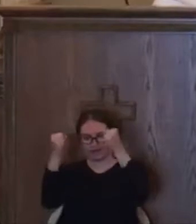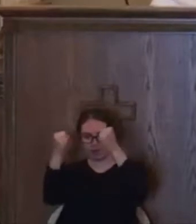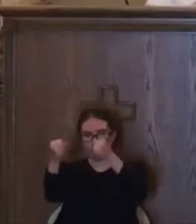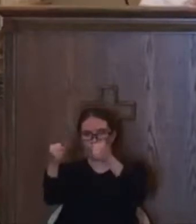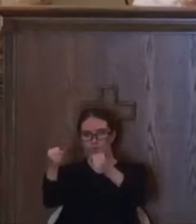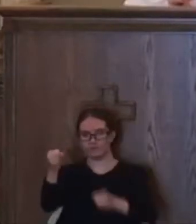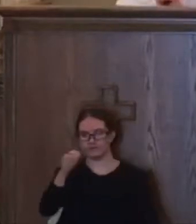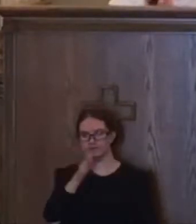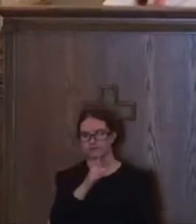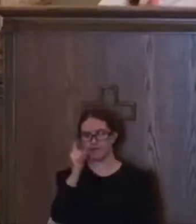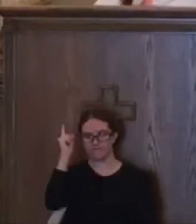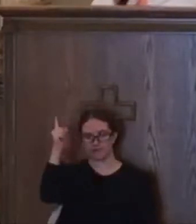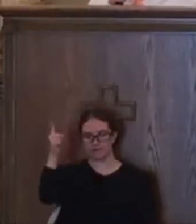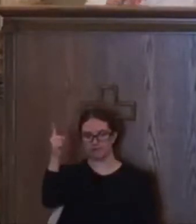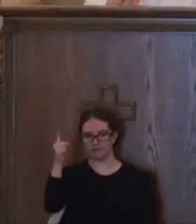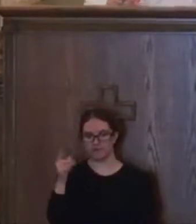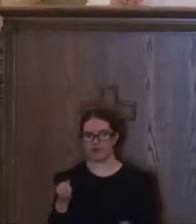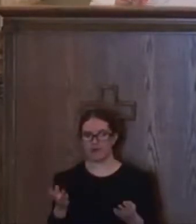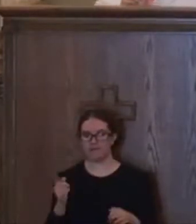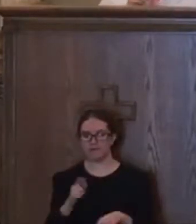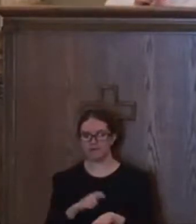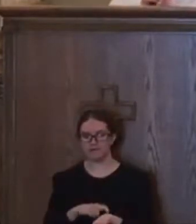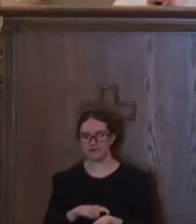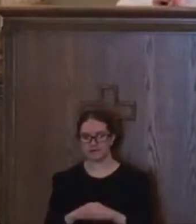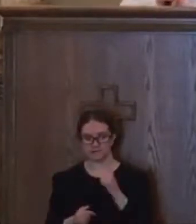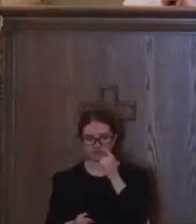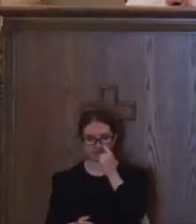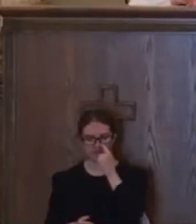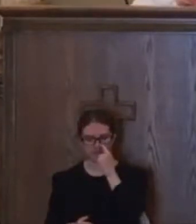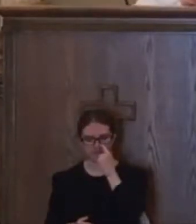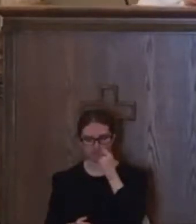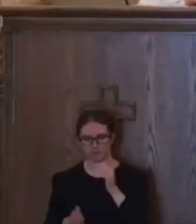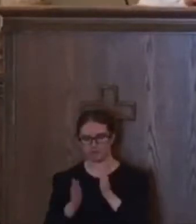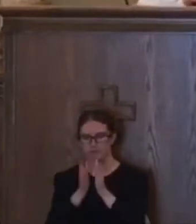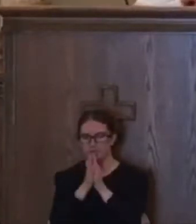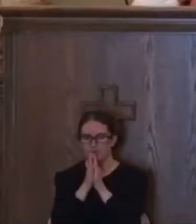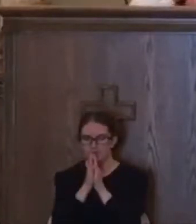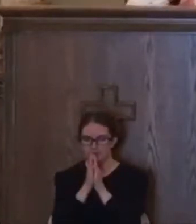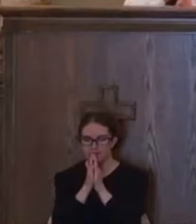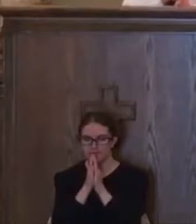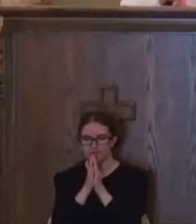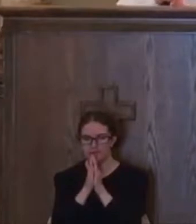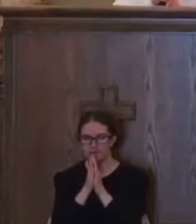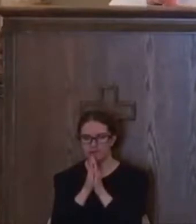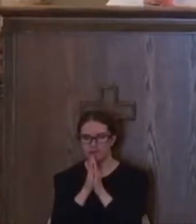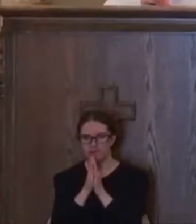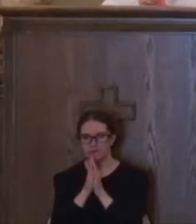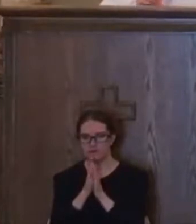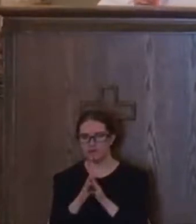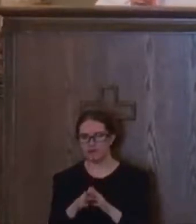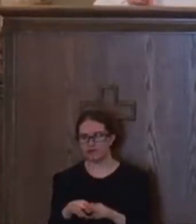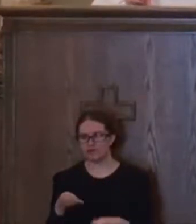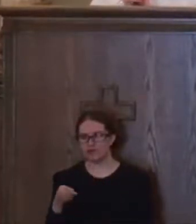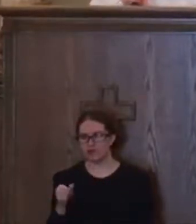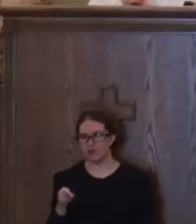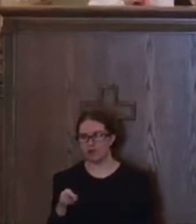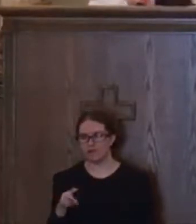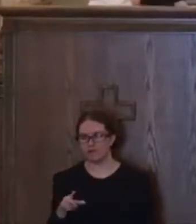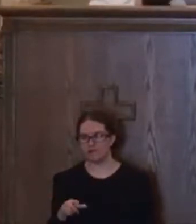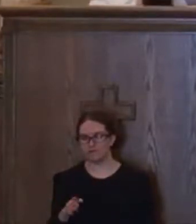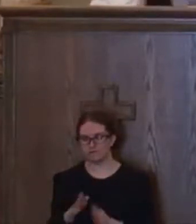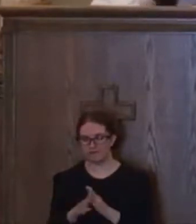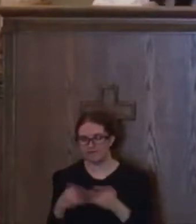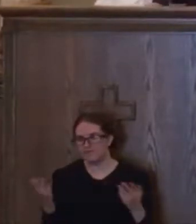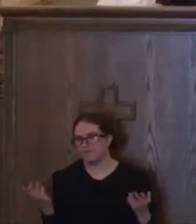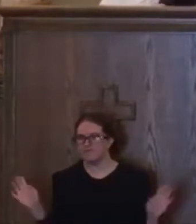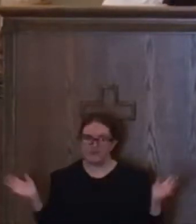Him. How many times have we prayed and barely even prayed? We said, well, I'll